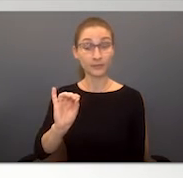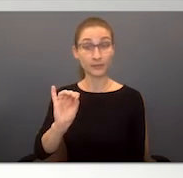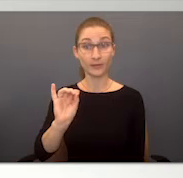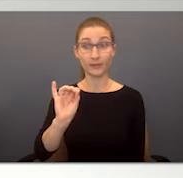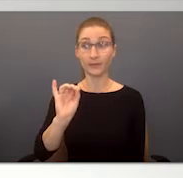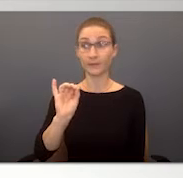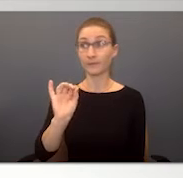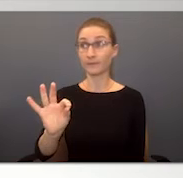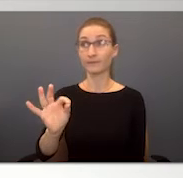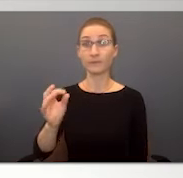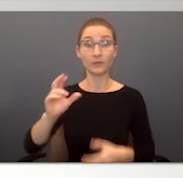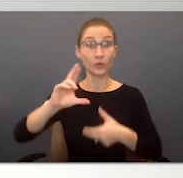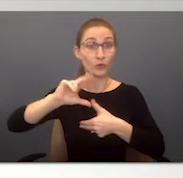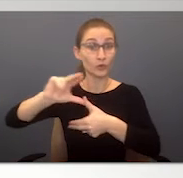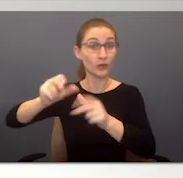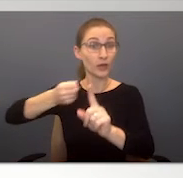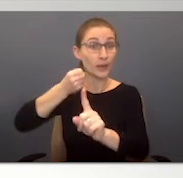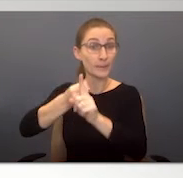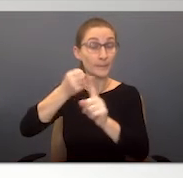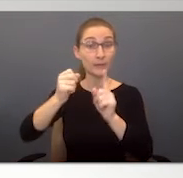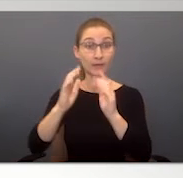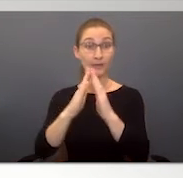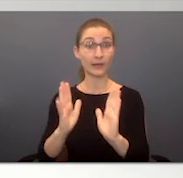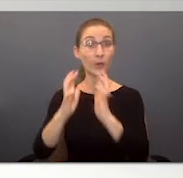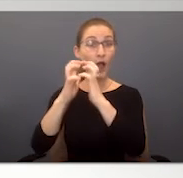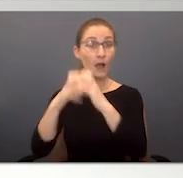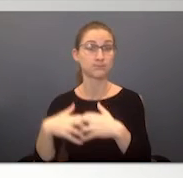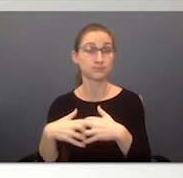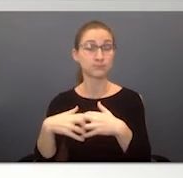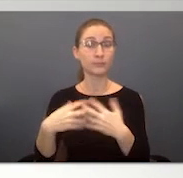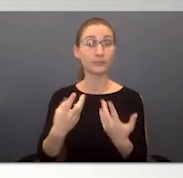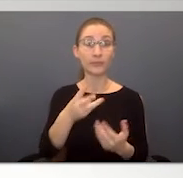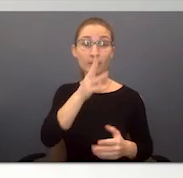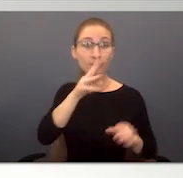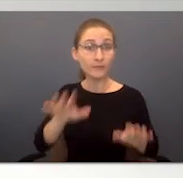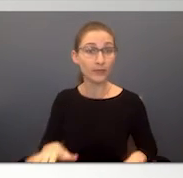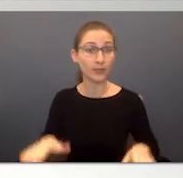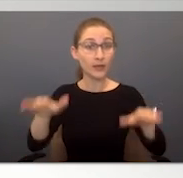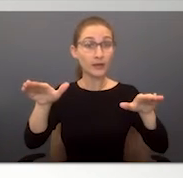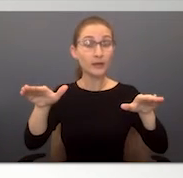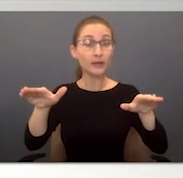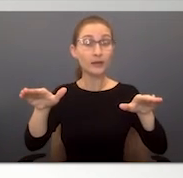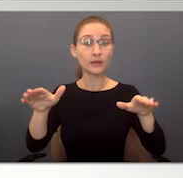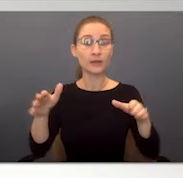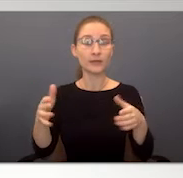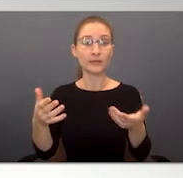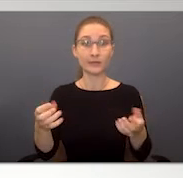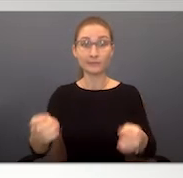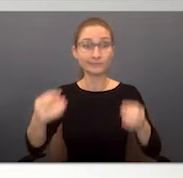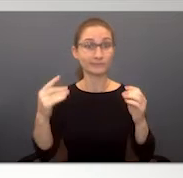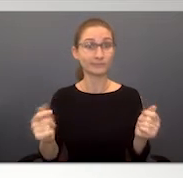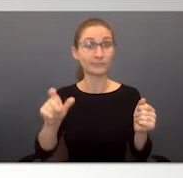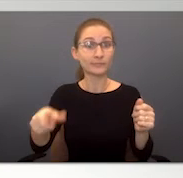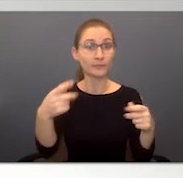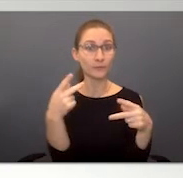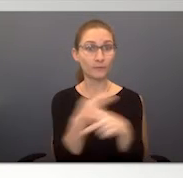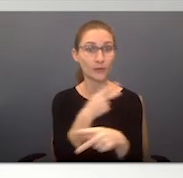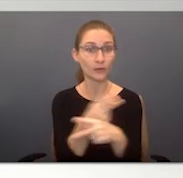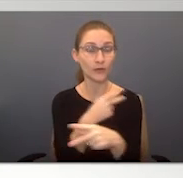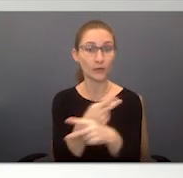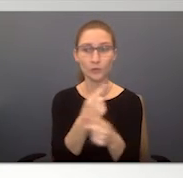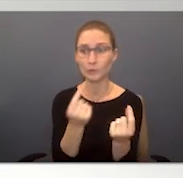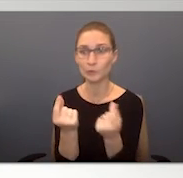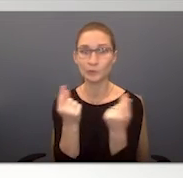what to do because they came and they ripped up the walls. So I had to go with the flow.